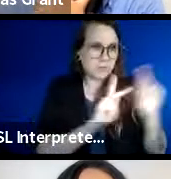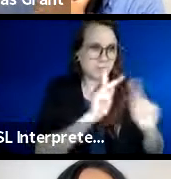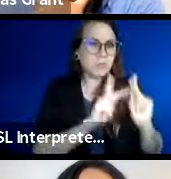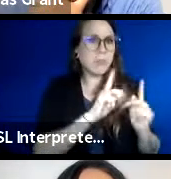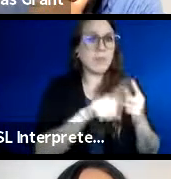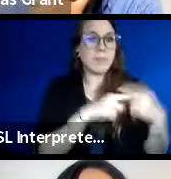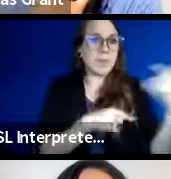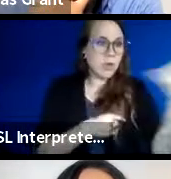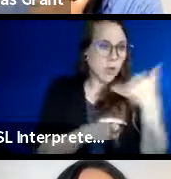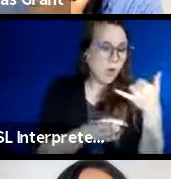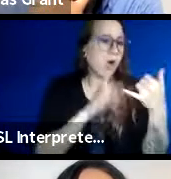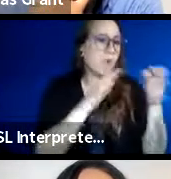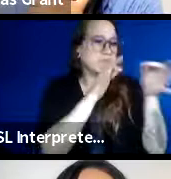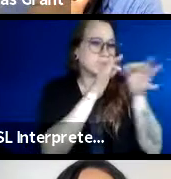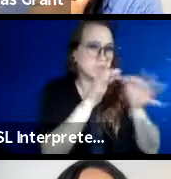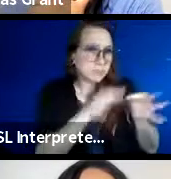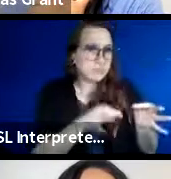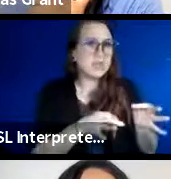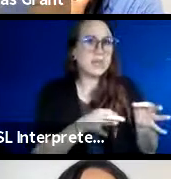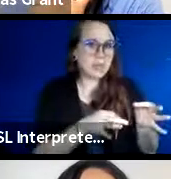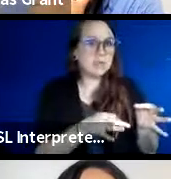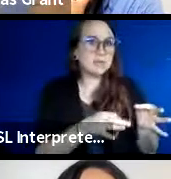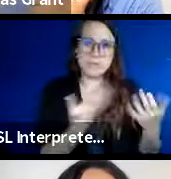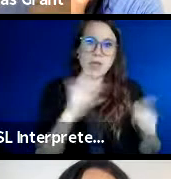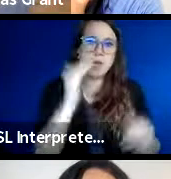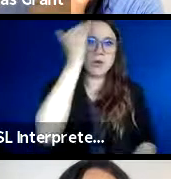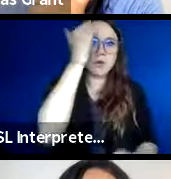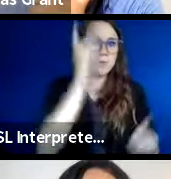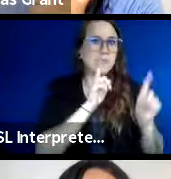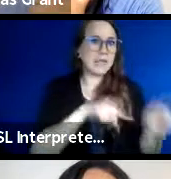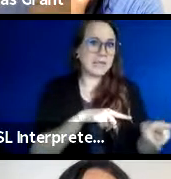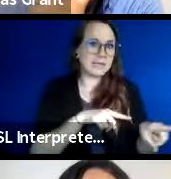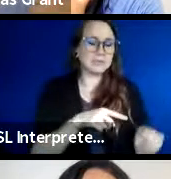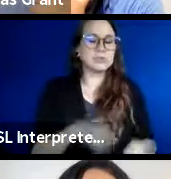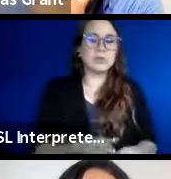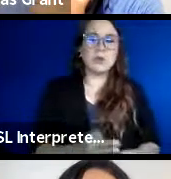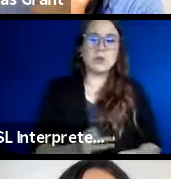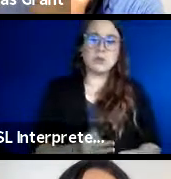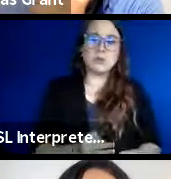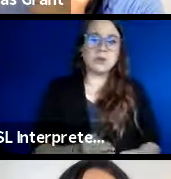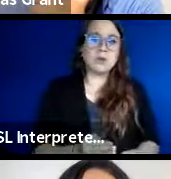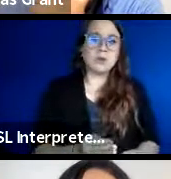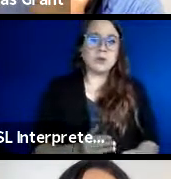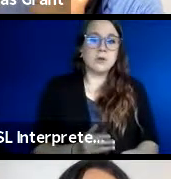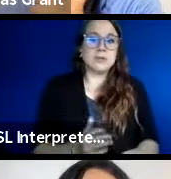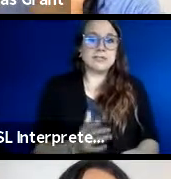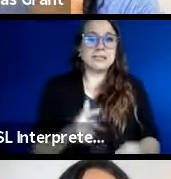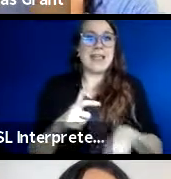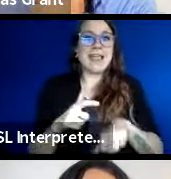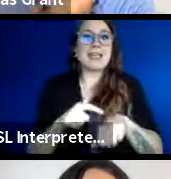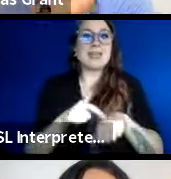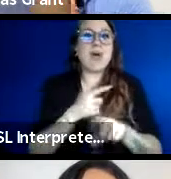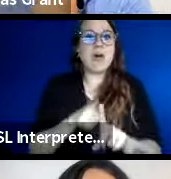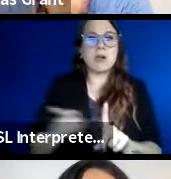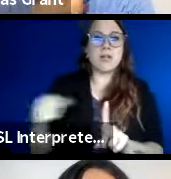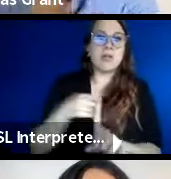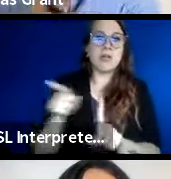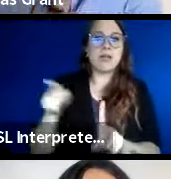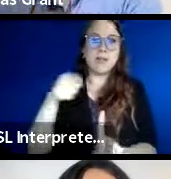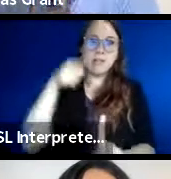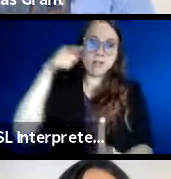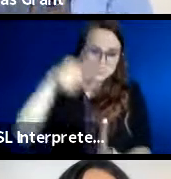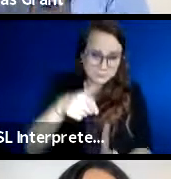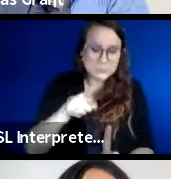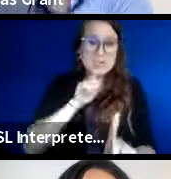get somebody on the phone, they have the answer to your question. So that's a long way to answer your question, but yes,